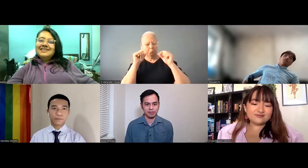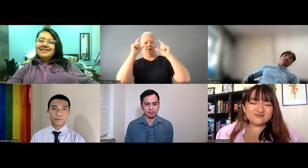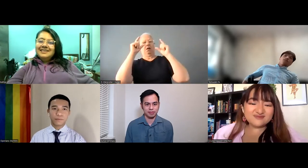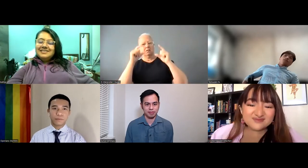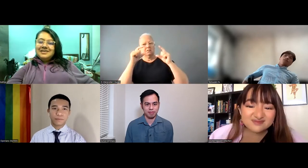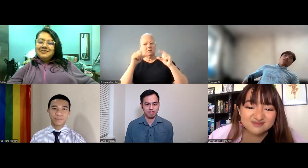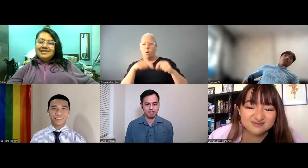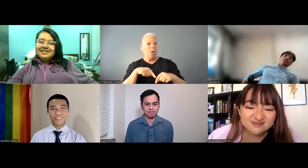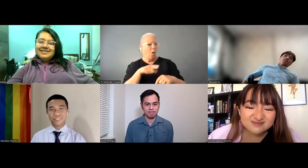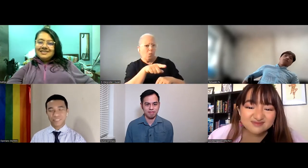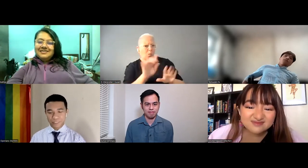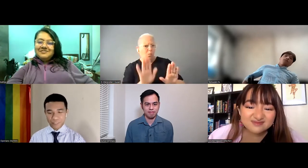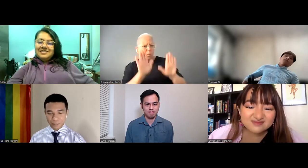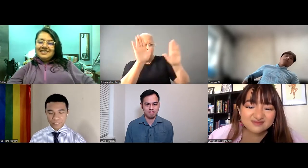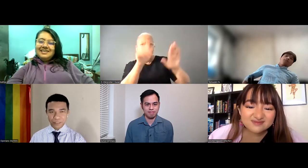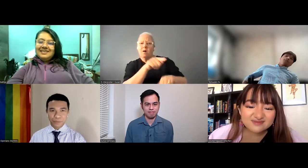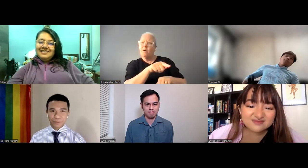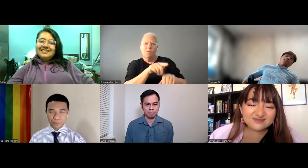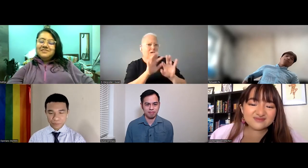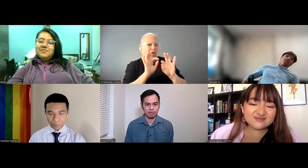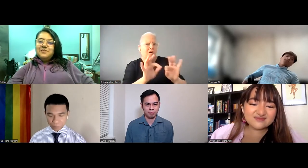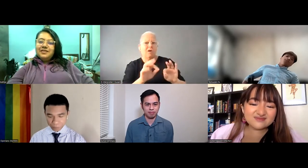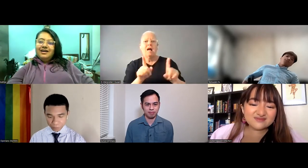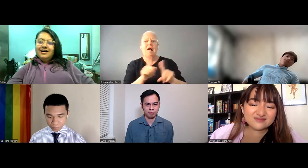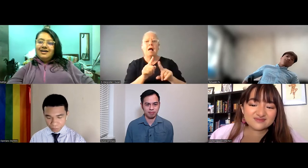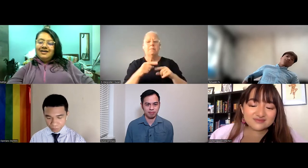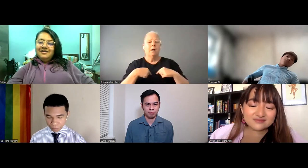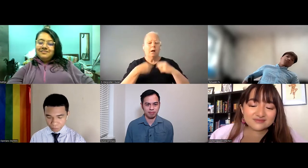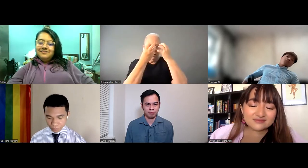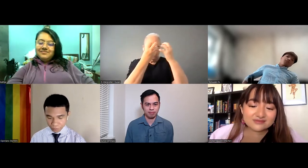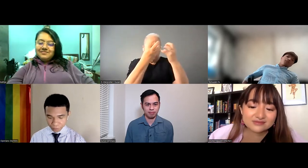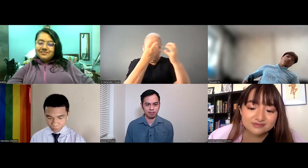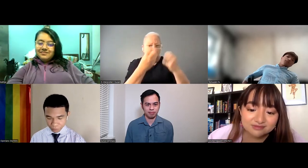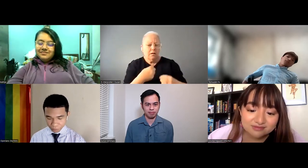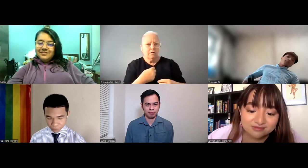amazing. So, I mean, this is pretty hilarious.